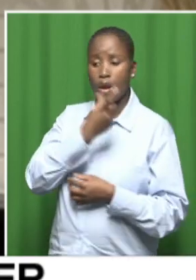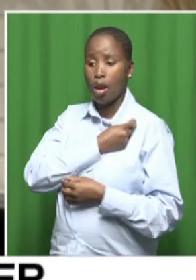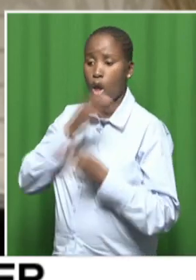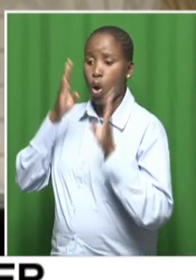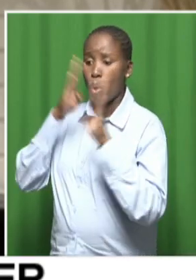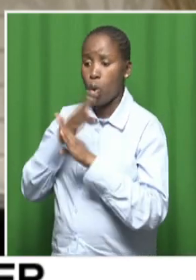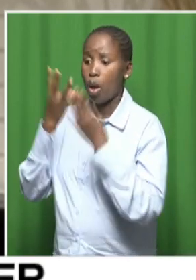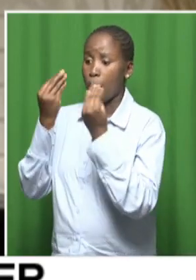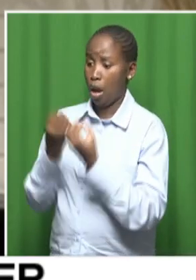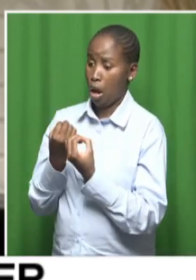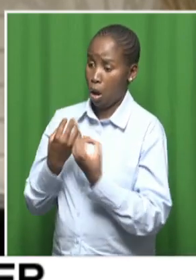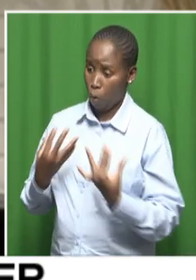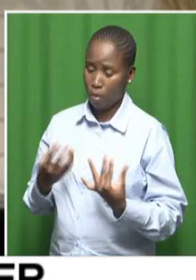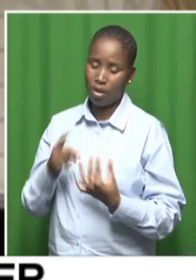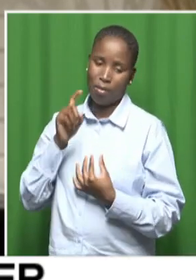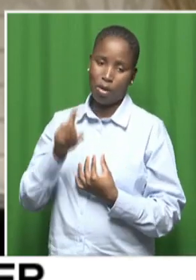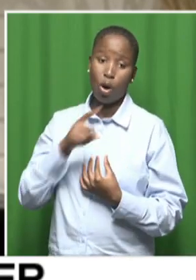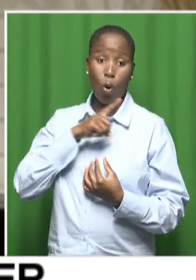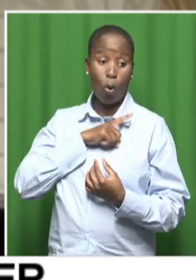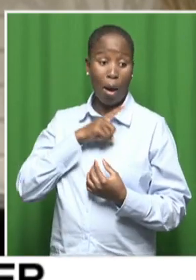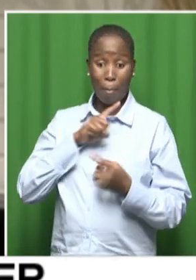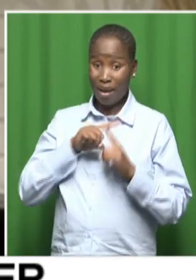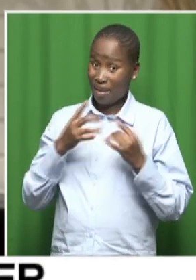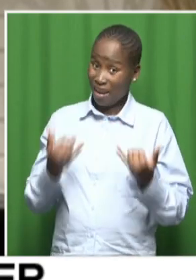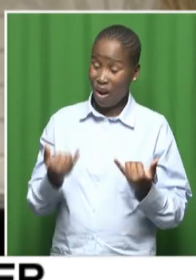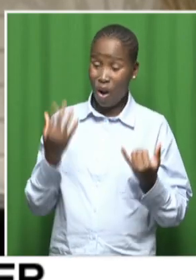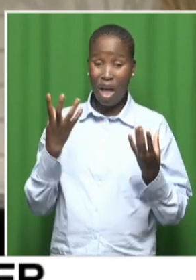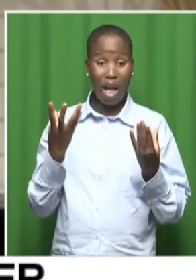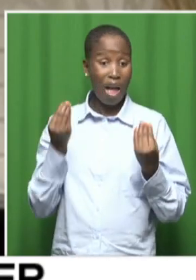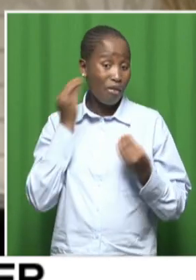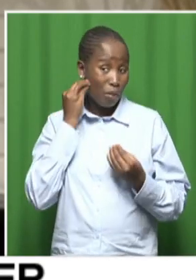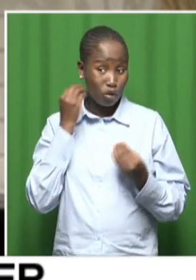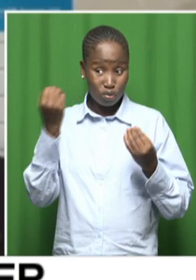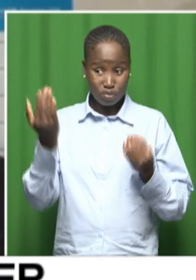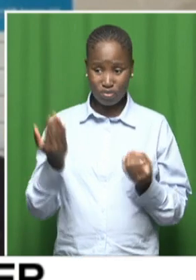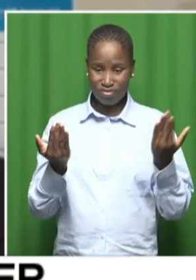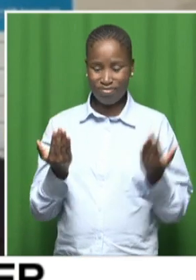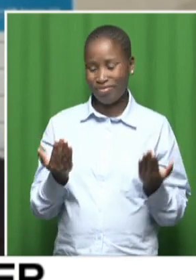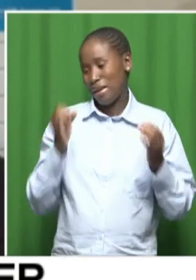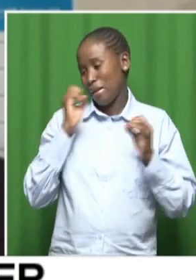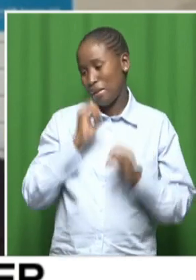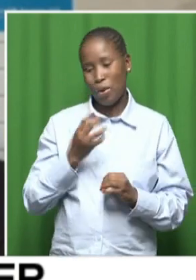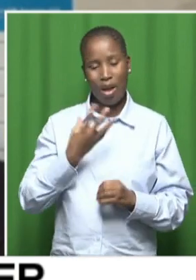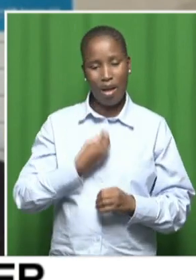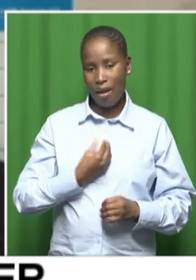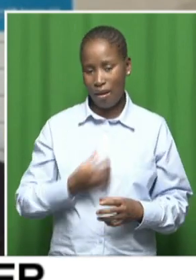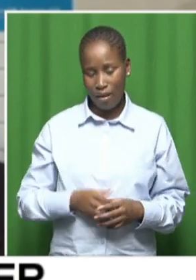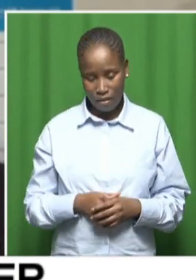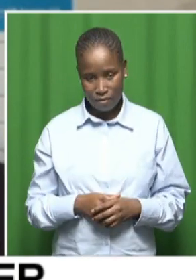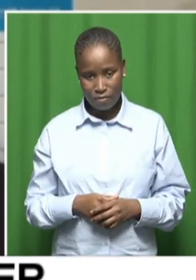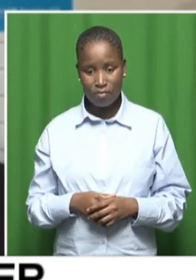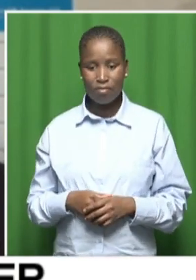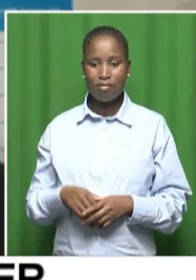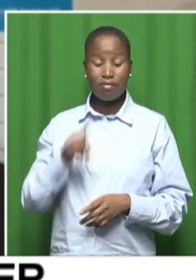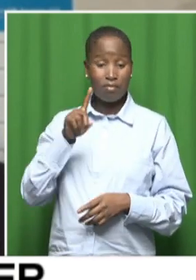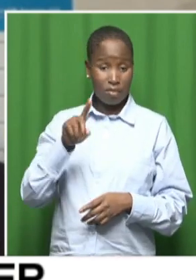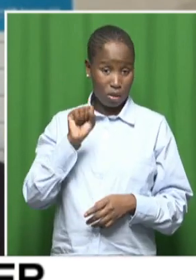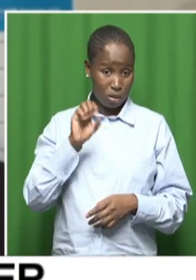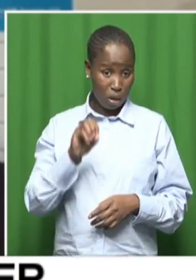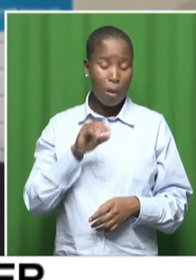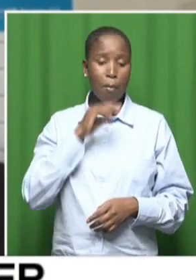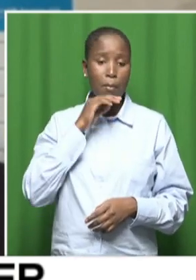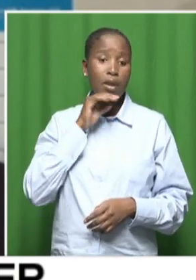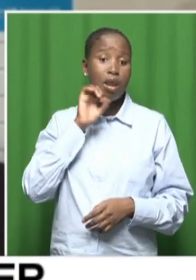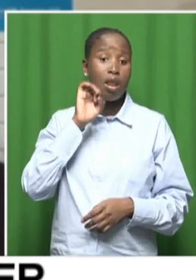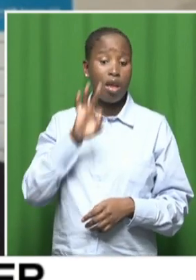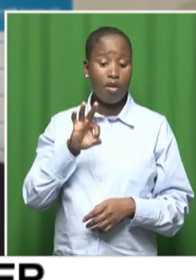that data, and we really need to sort of dig in a bit more to understand. Yeah. Is it ever too late to be vaccinated? I mean, that's an